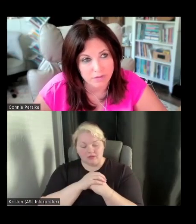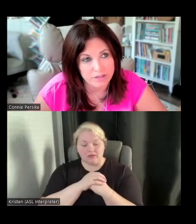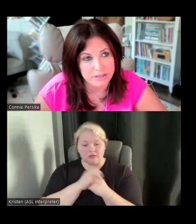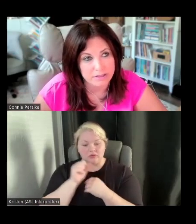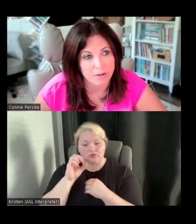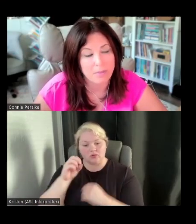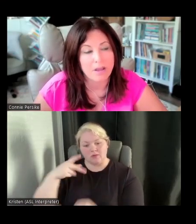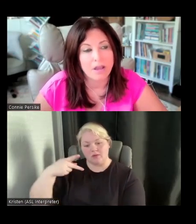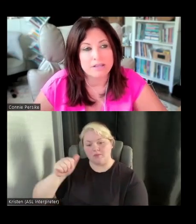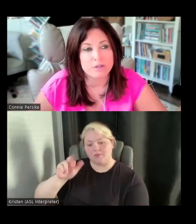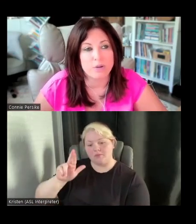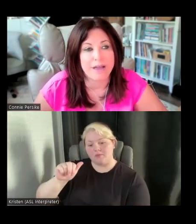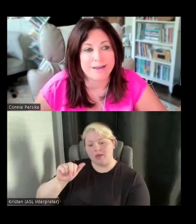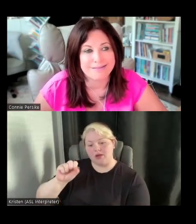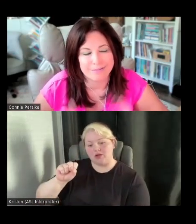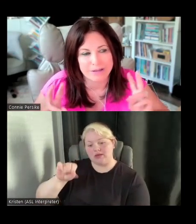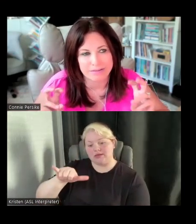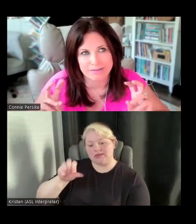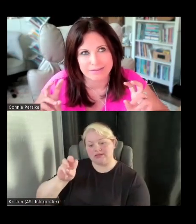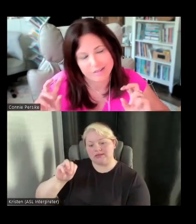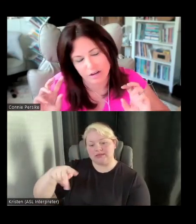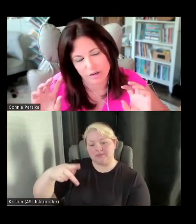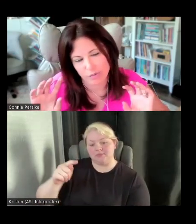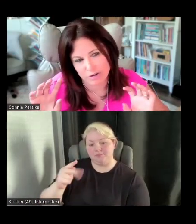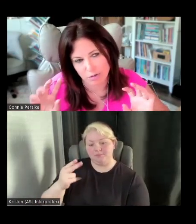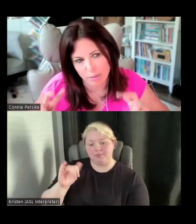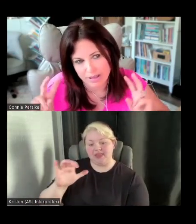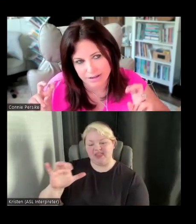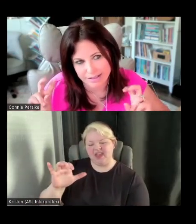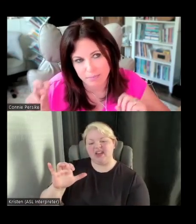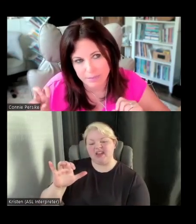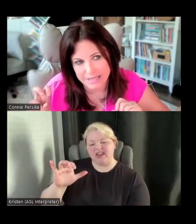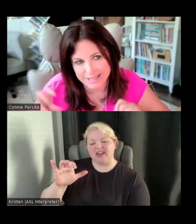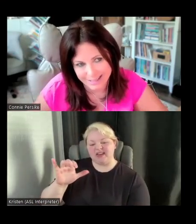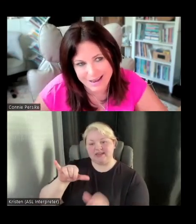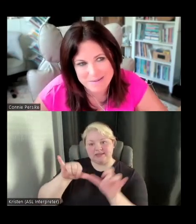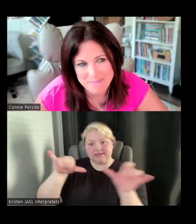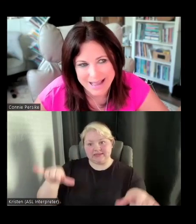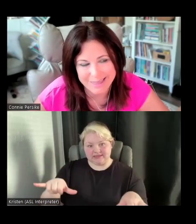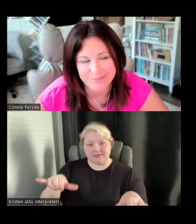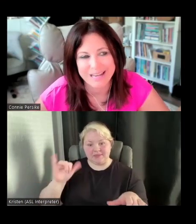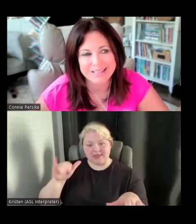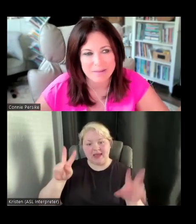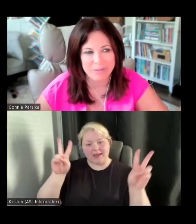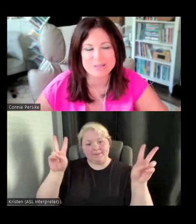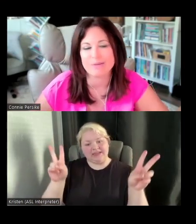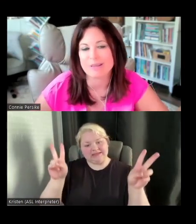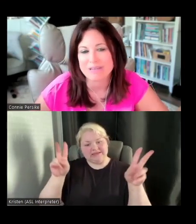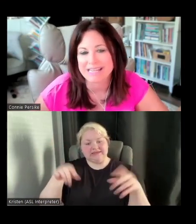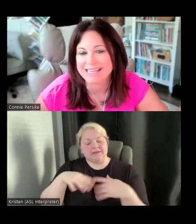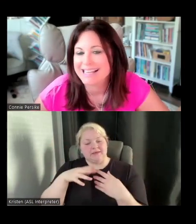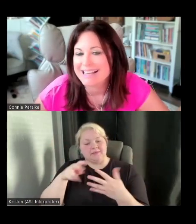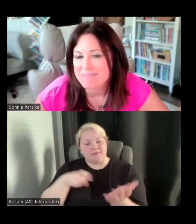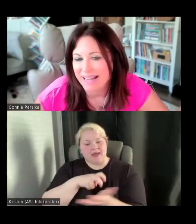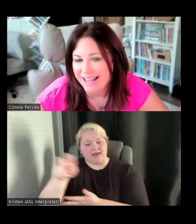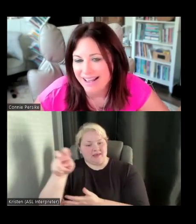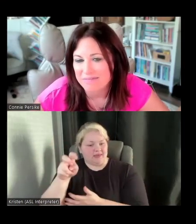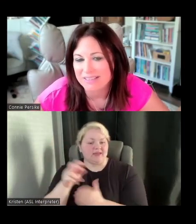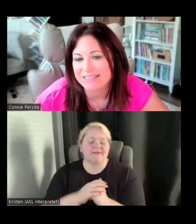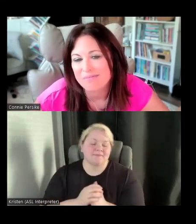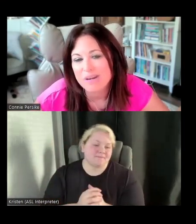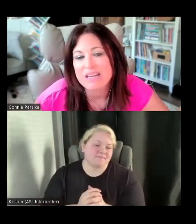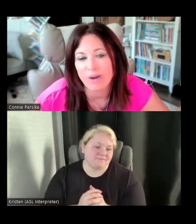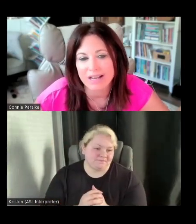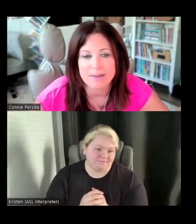parasympathetic nervous system, so that a good way to remember that is that peace pathway. They both start with a P.